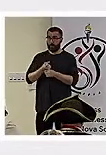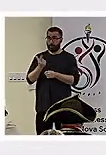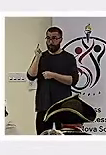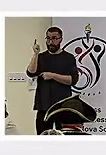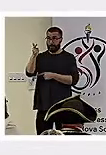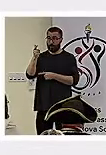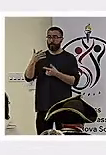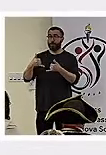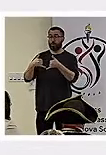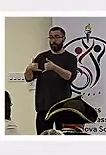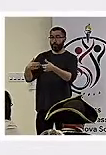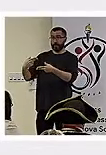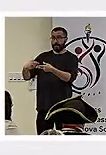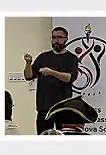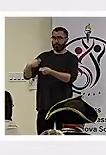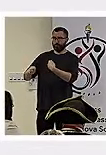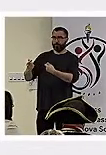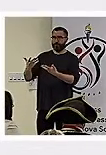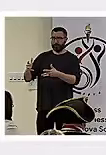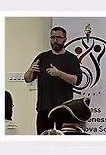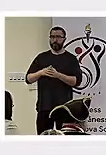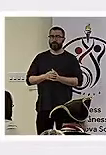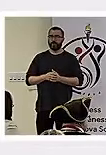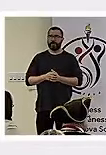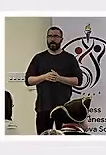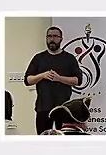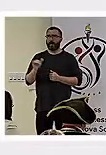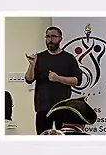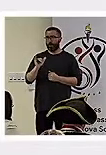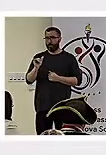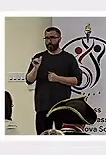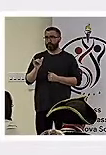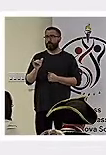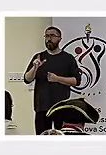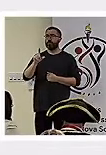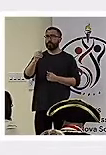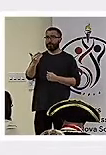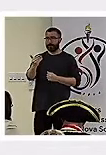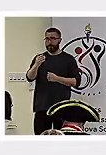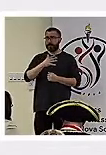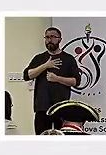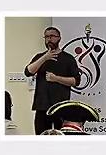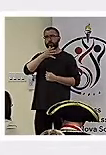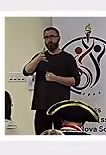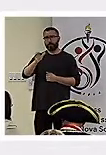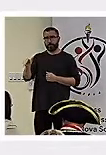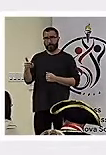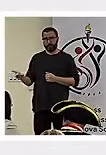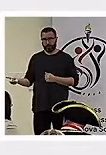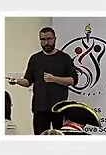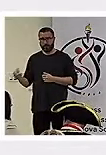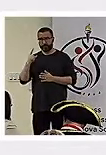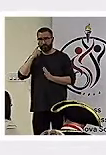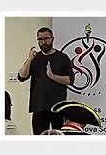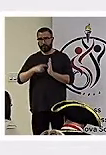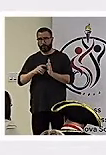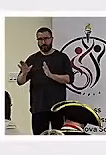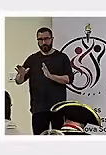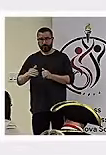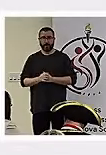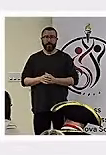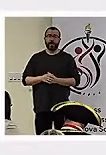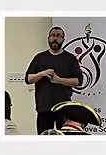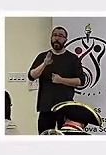mention my grandmother, Wanda Hebb, who passed in 2015. The Mel Hebb Hourglass Action